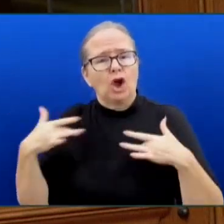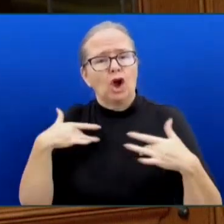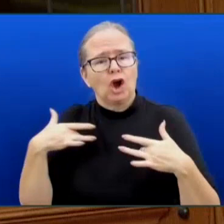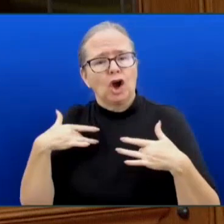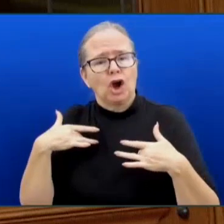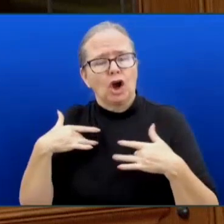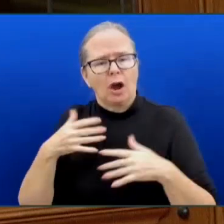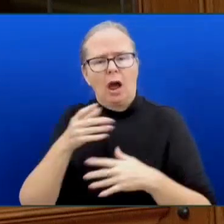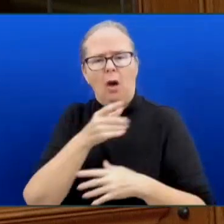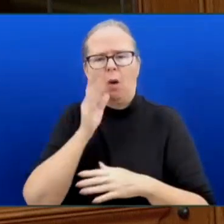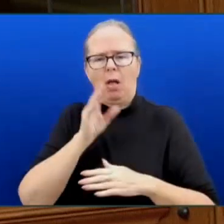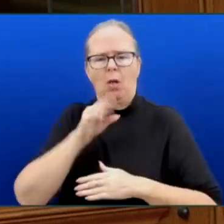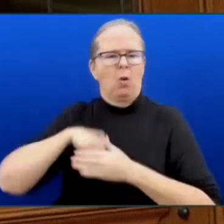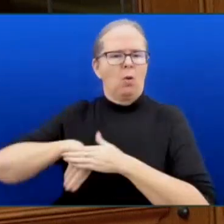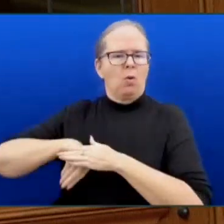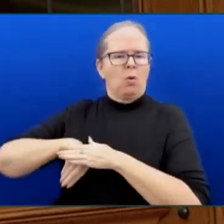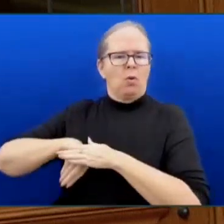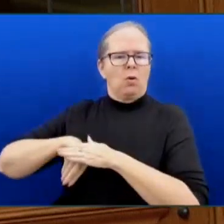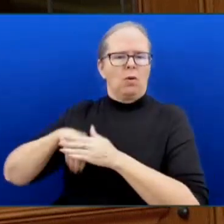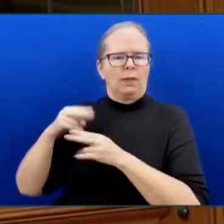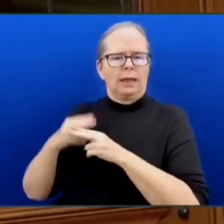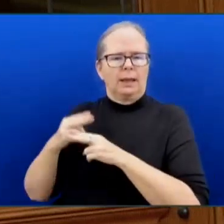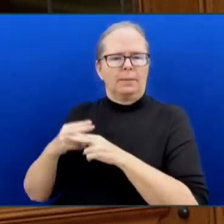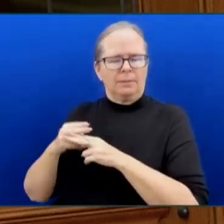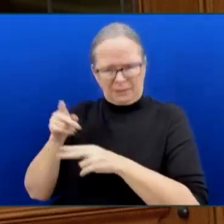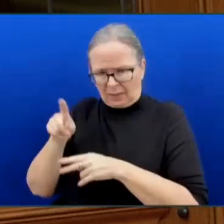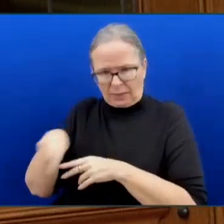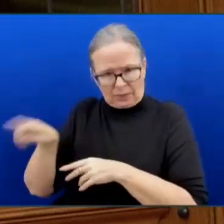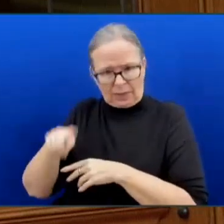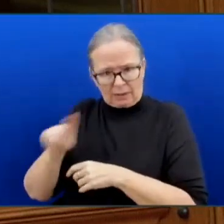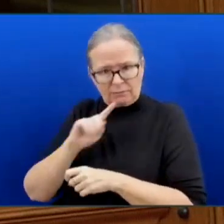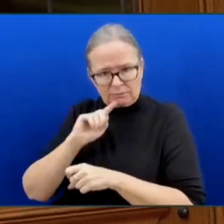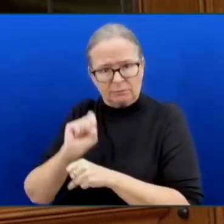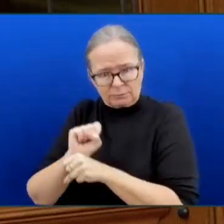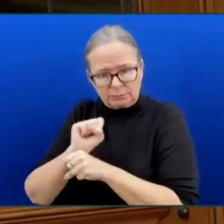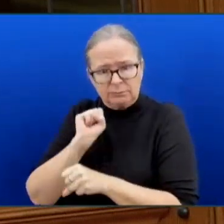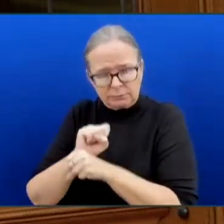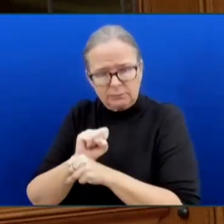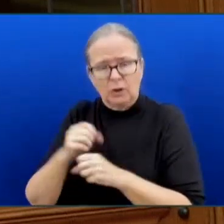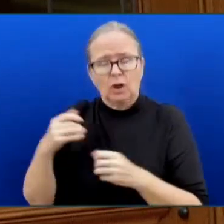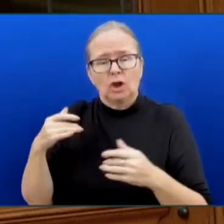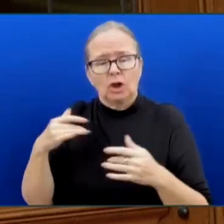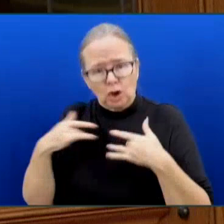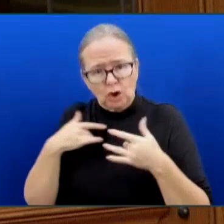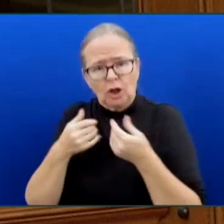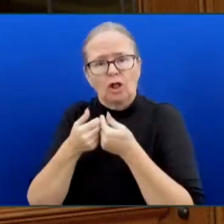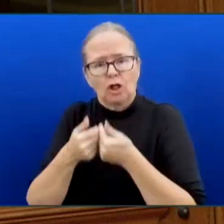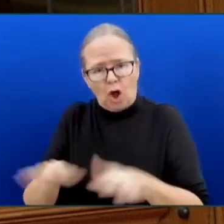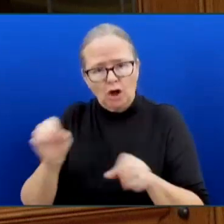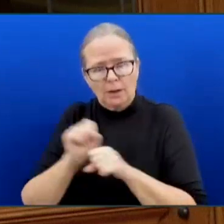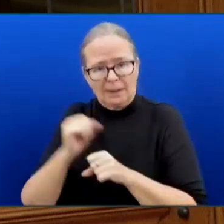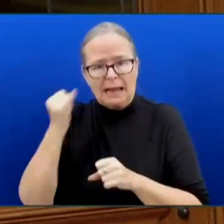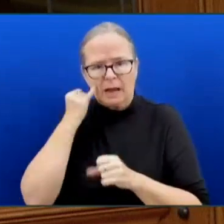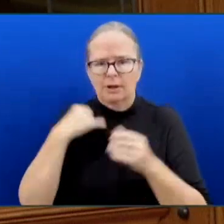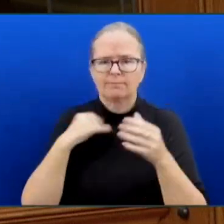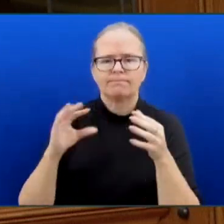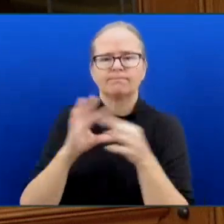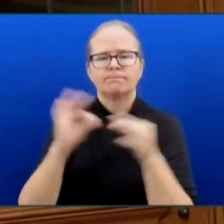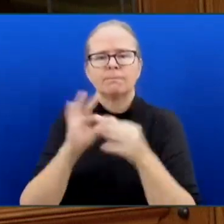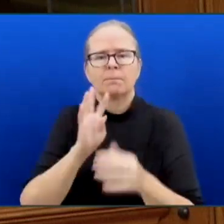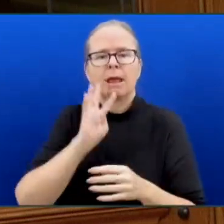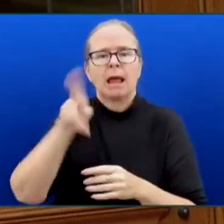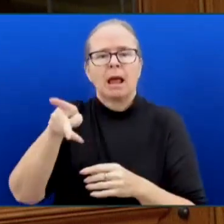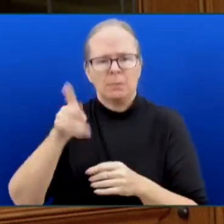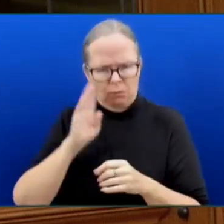of retribution and retaliation. Mr. Speaker, clearly this has become a